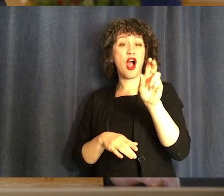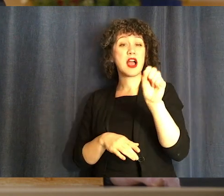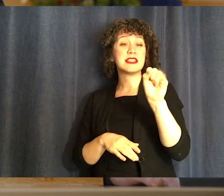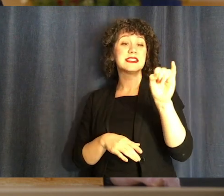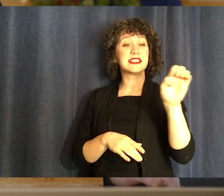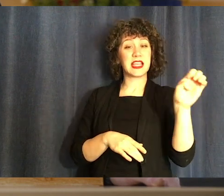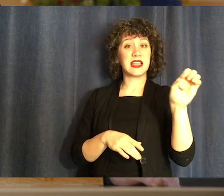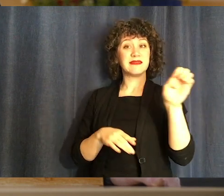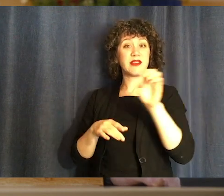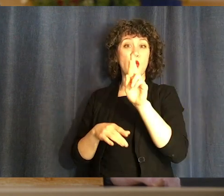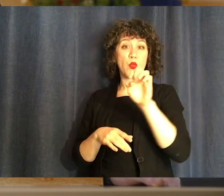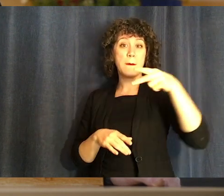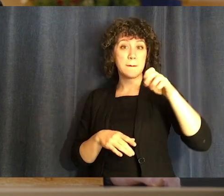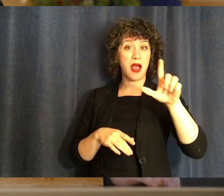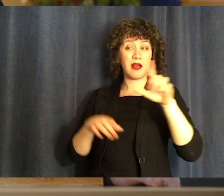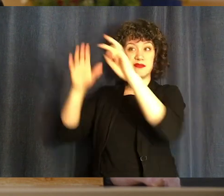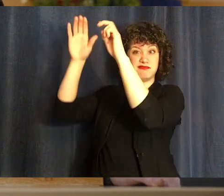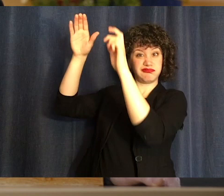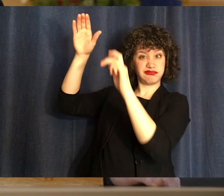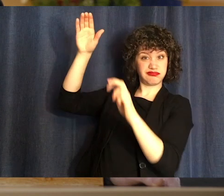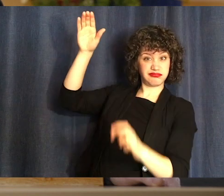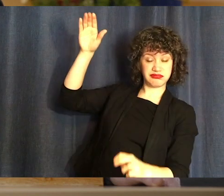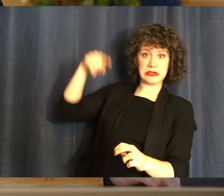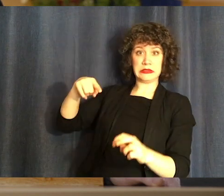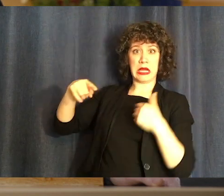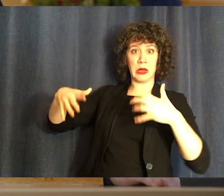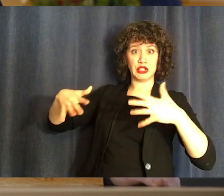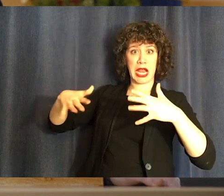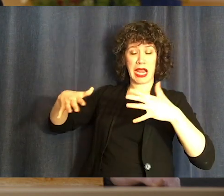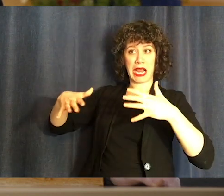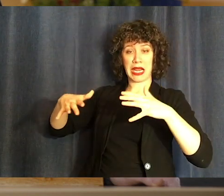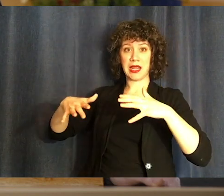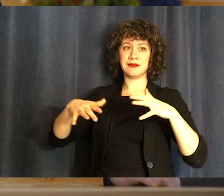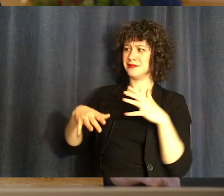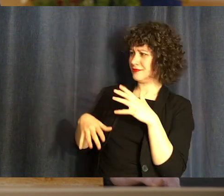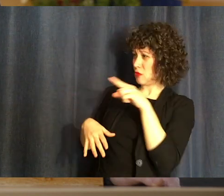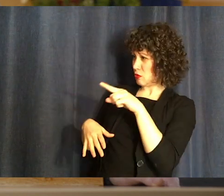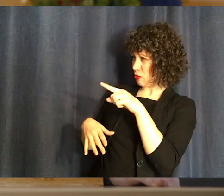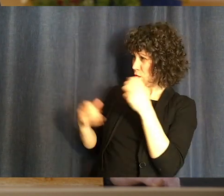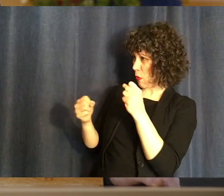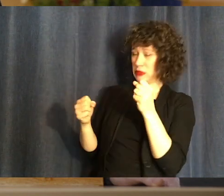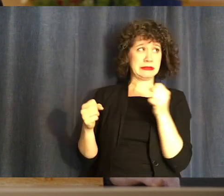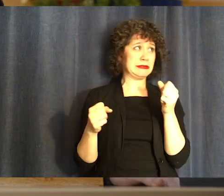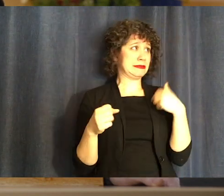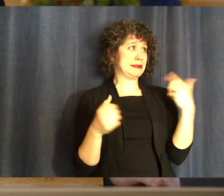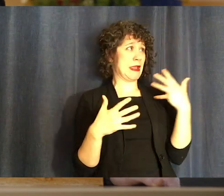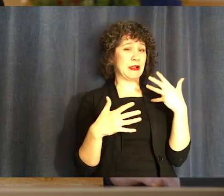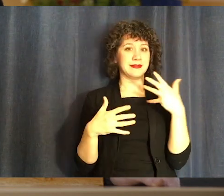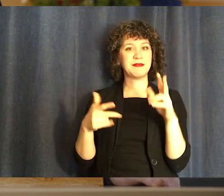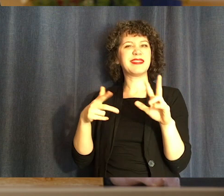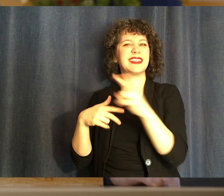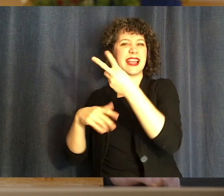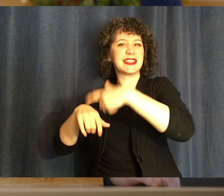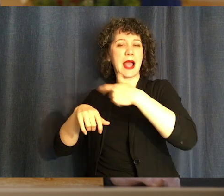The second time, my confidence went way up and I nailed it. Second, I encountered